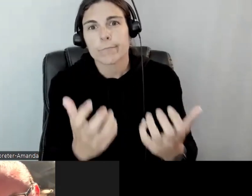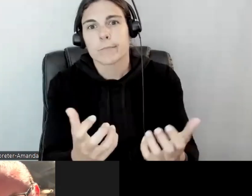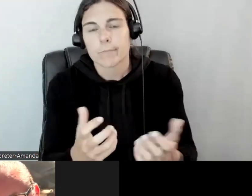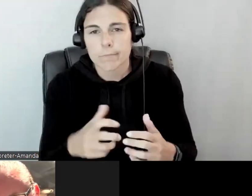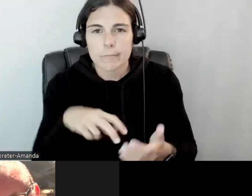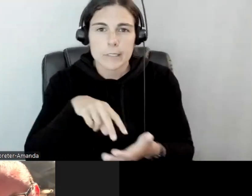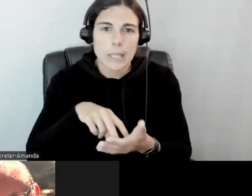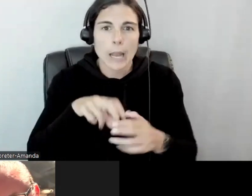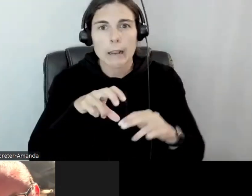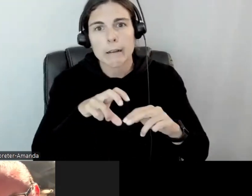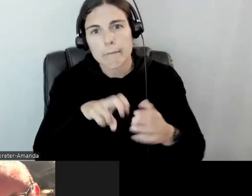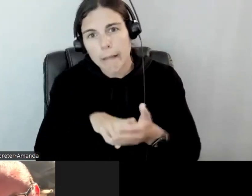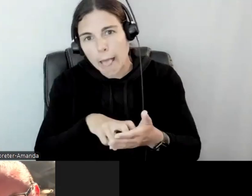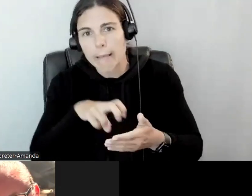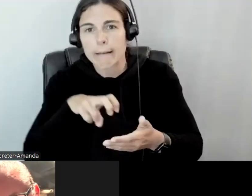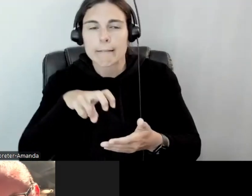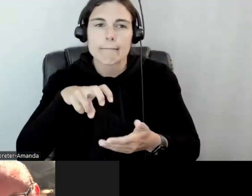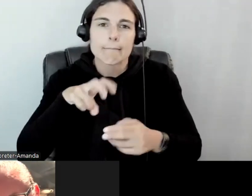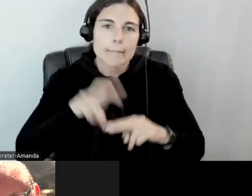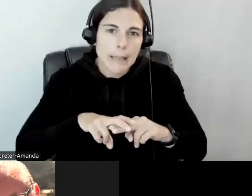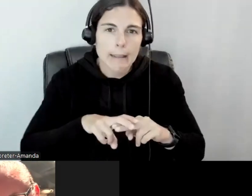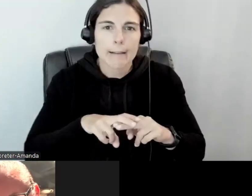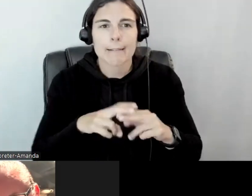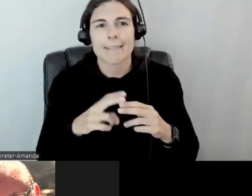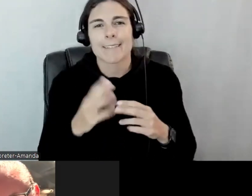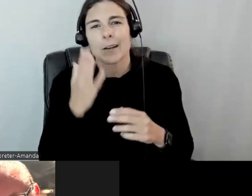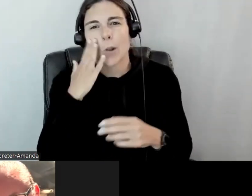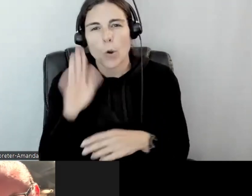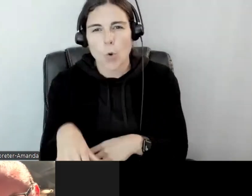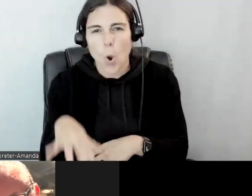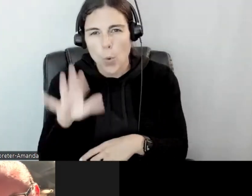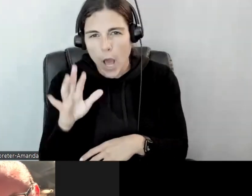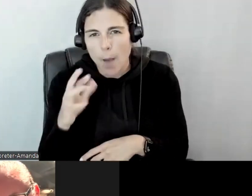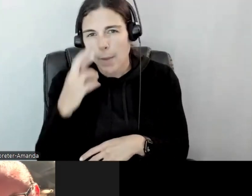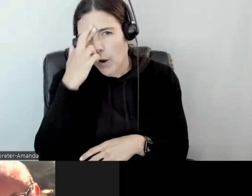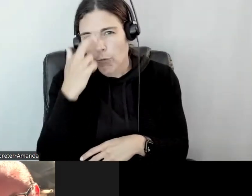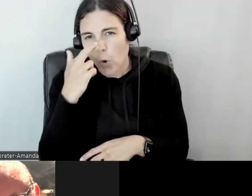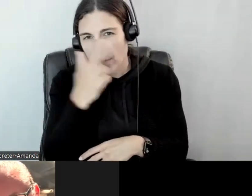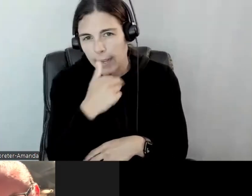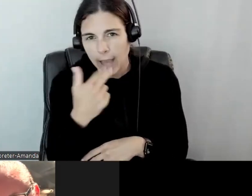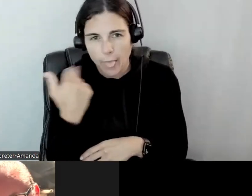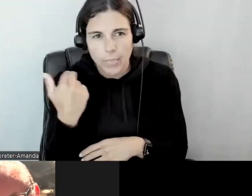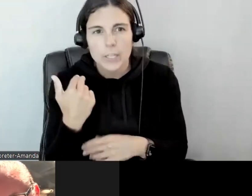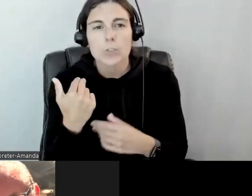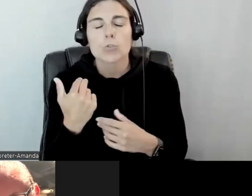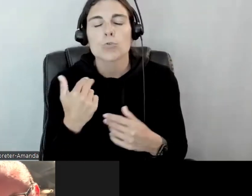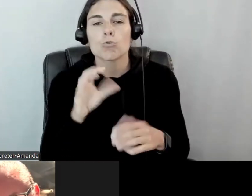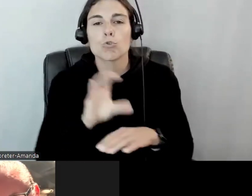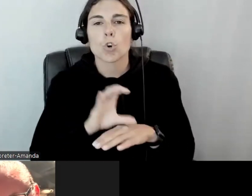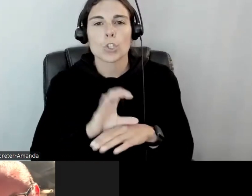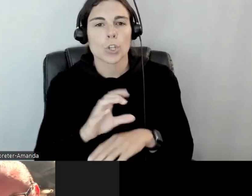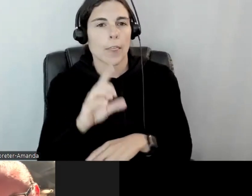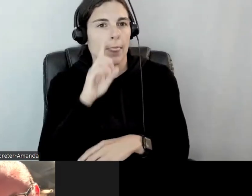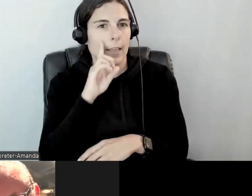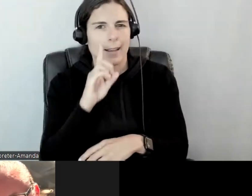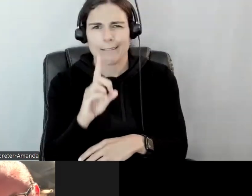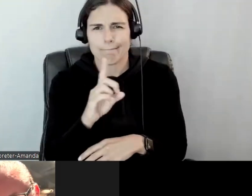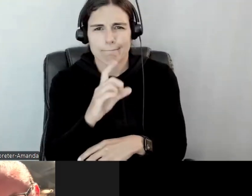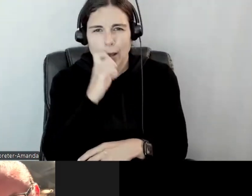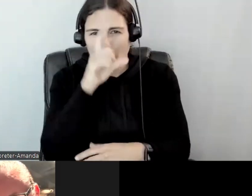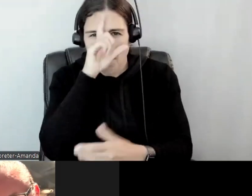sitting, the sort of the choreography of growing up in a Roman Catholic church of thinking, I don't believe